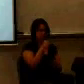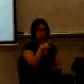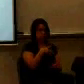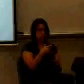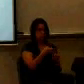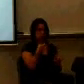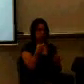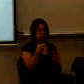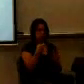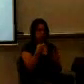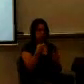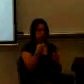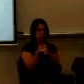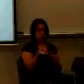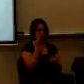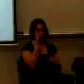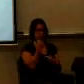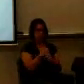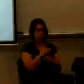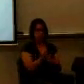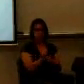from who just got her